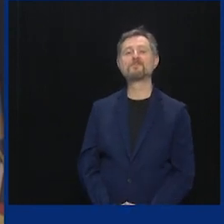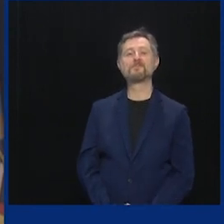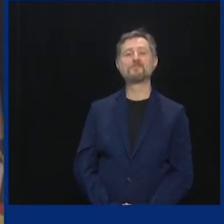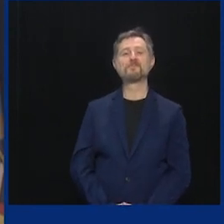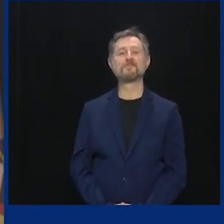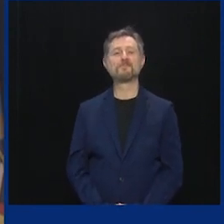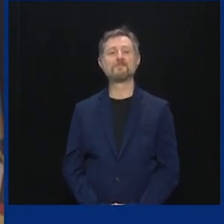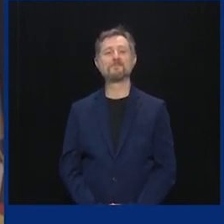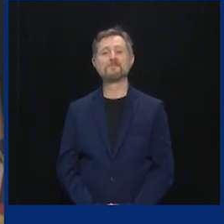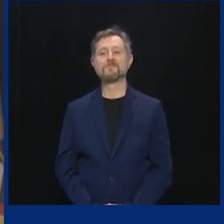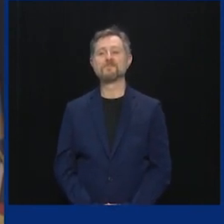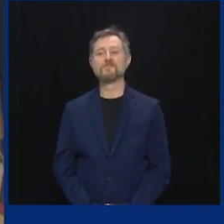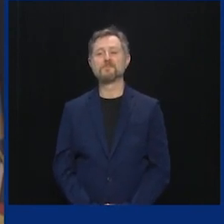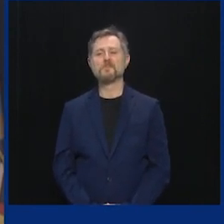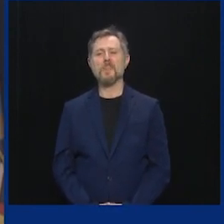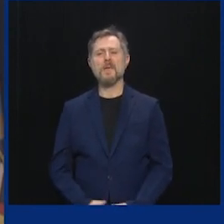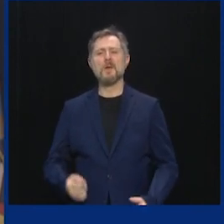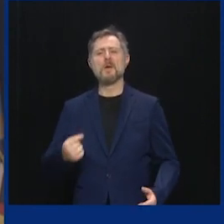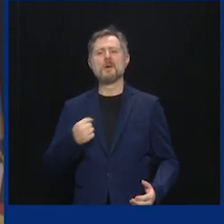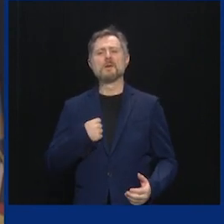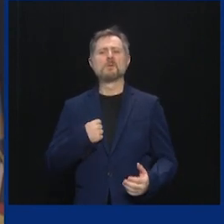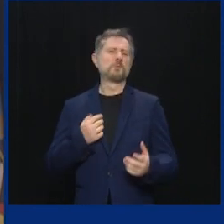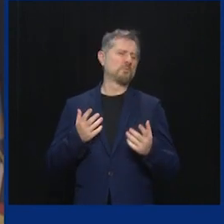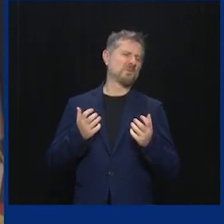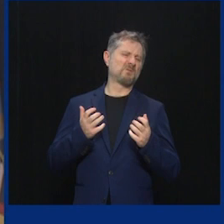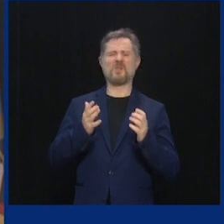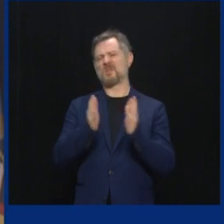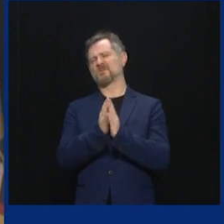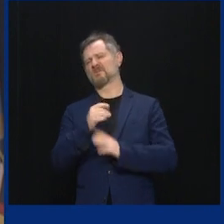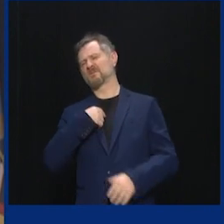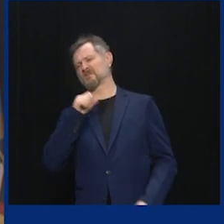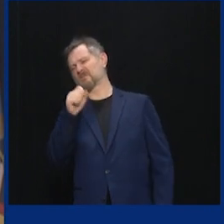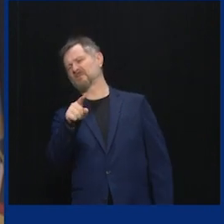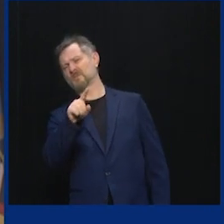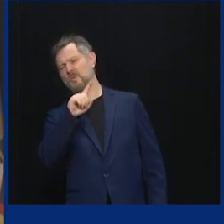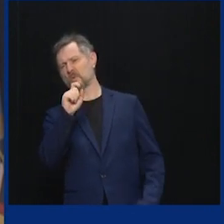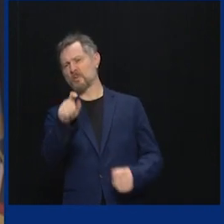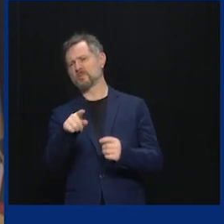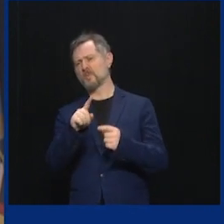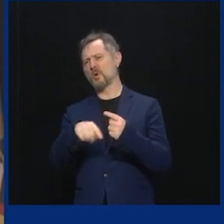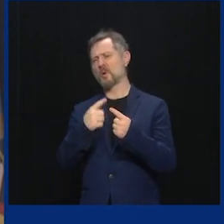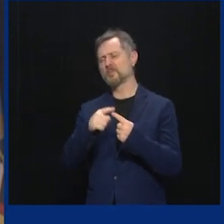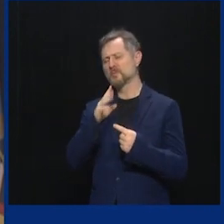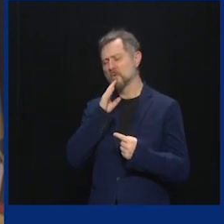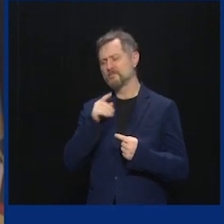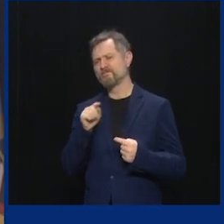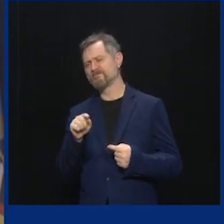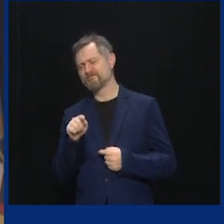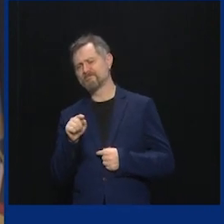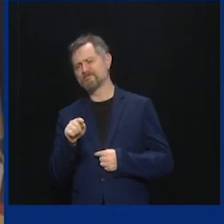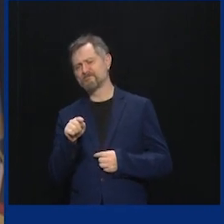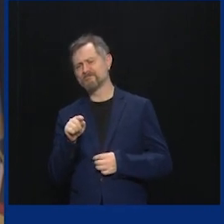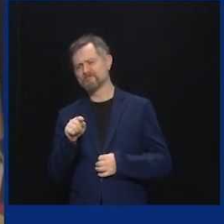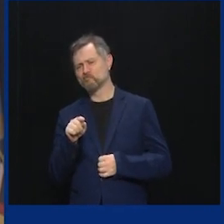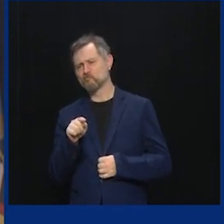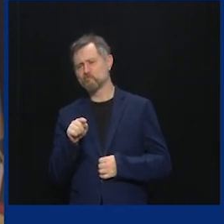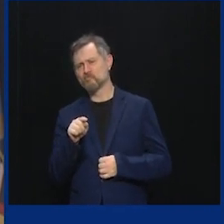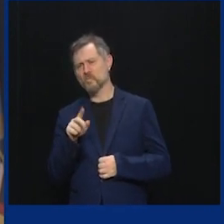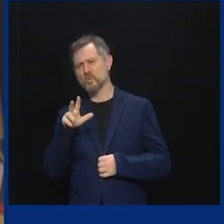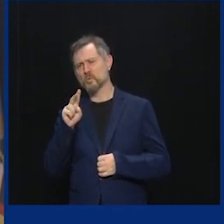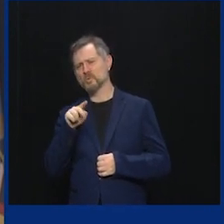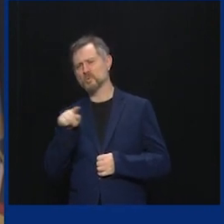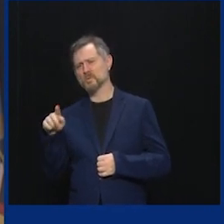So just wanted to circle back to you asking, or you talking about the 32 and between 32 and